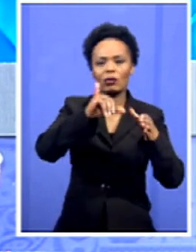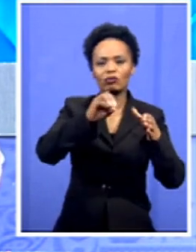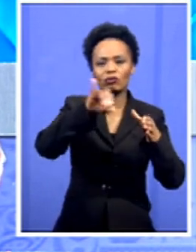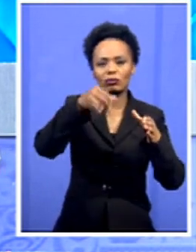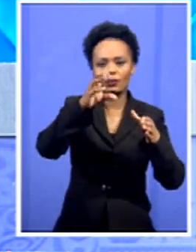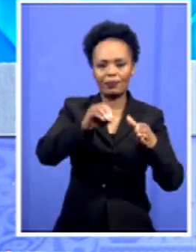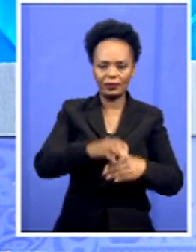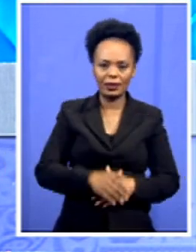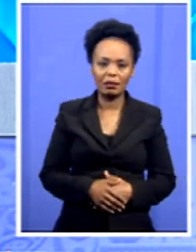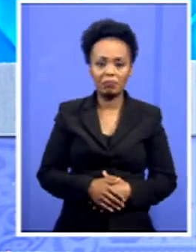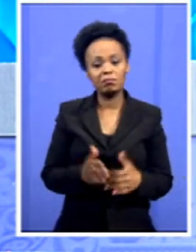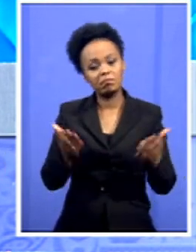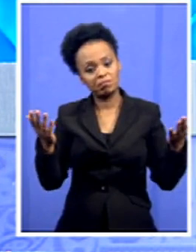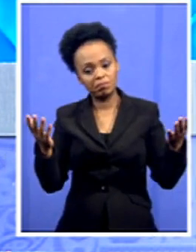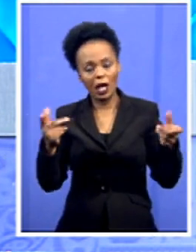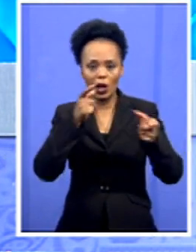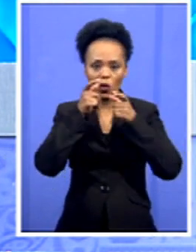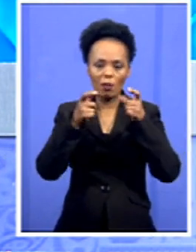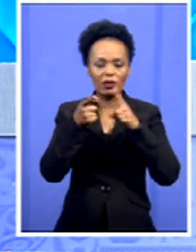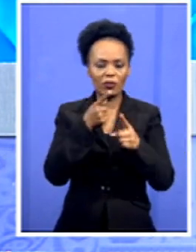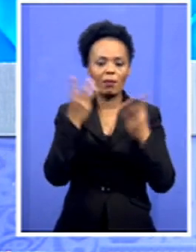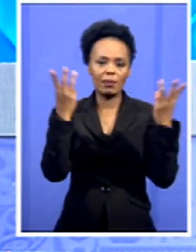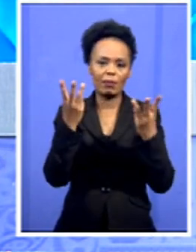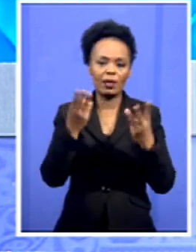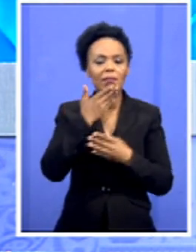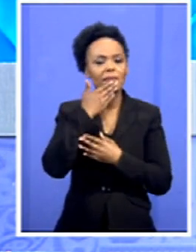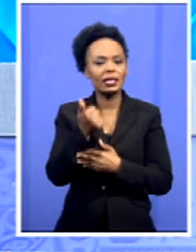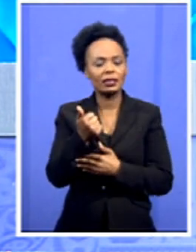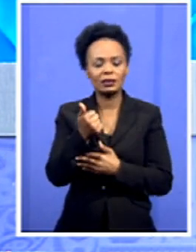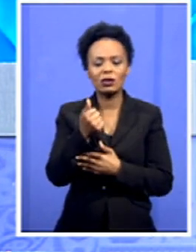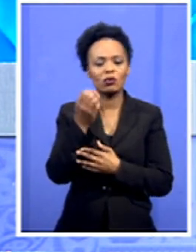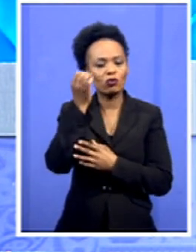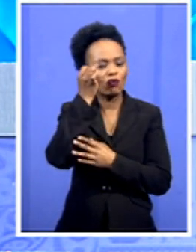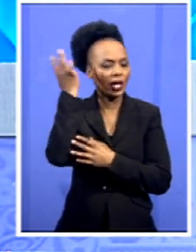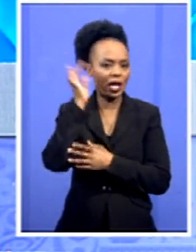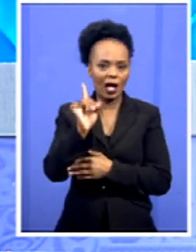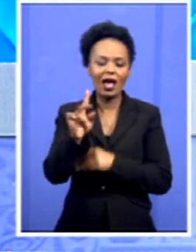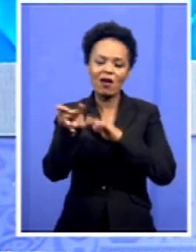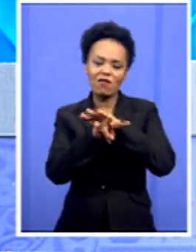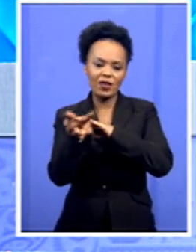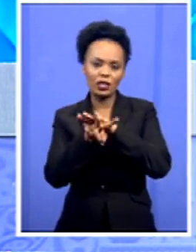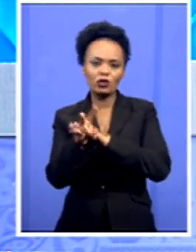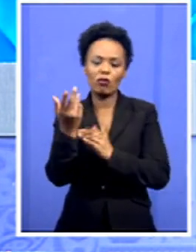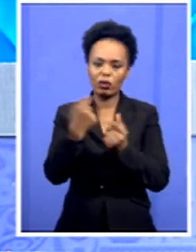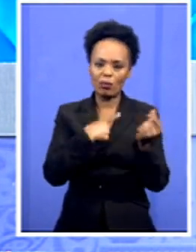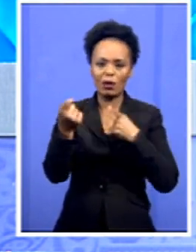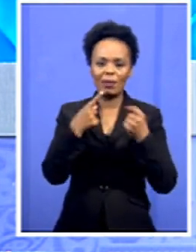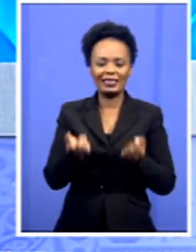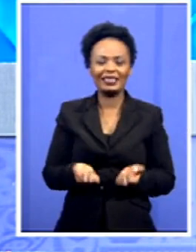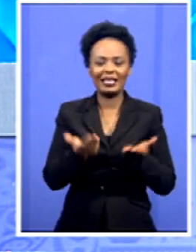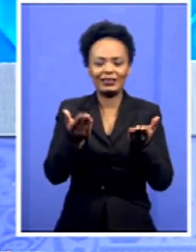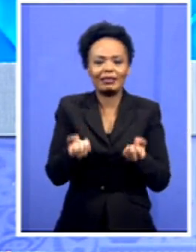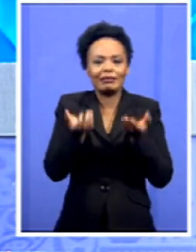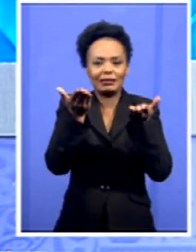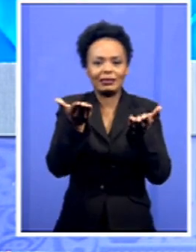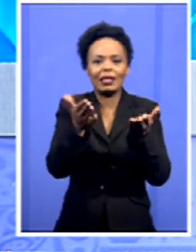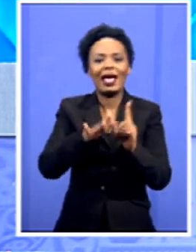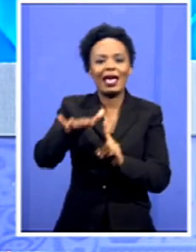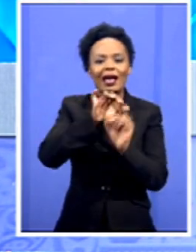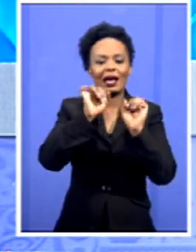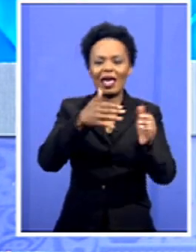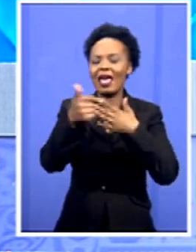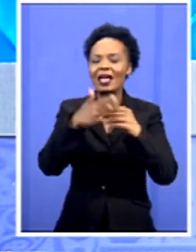So there you have it, and this is what we want. Please don't forget to send us your videos about service delivery in your area, anywhere across the